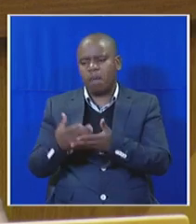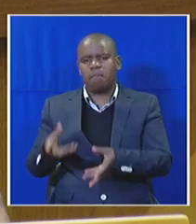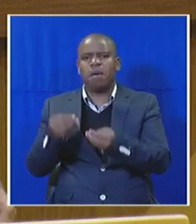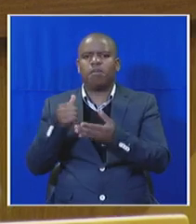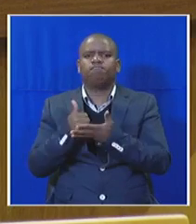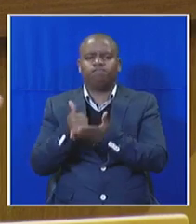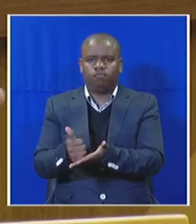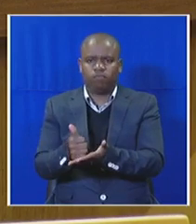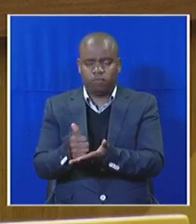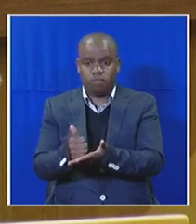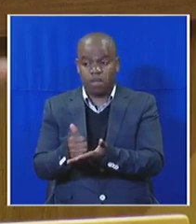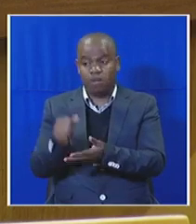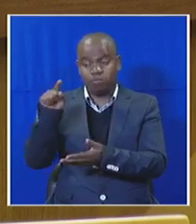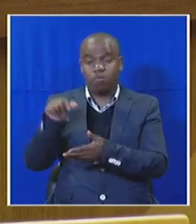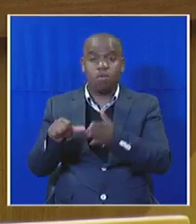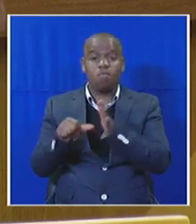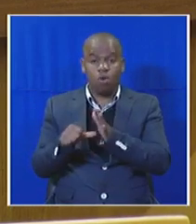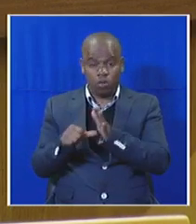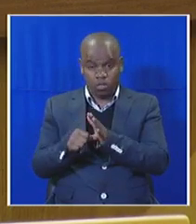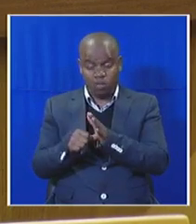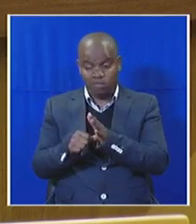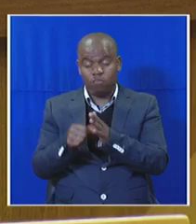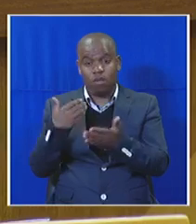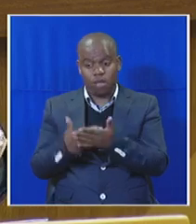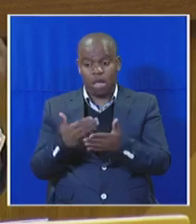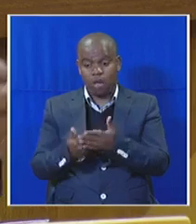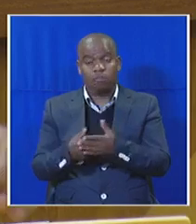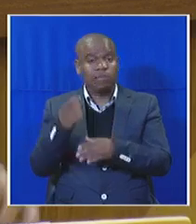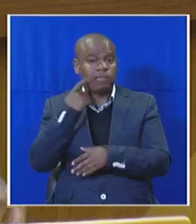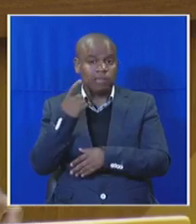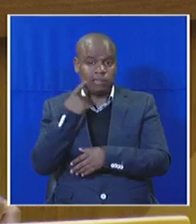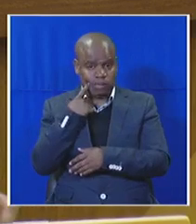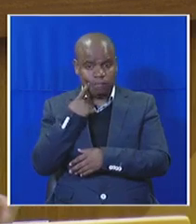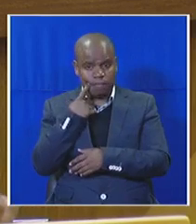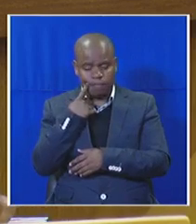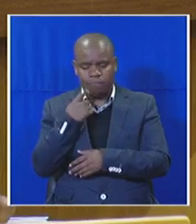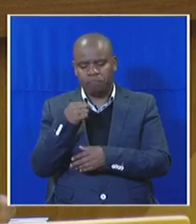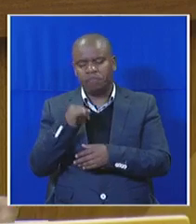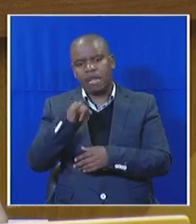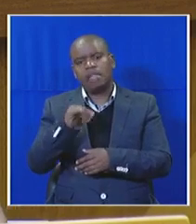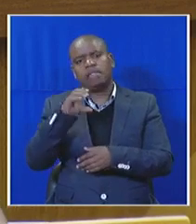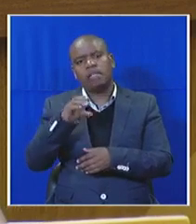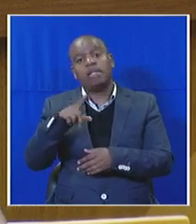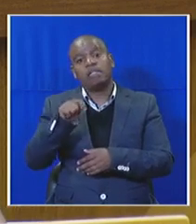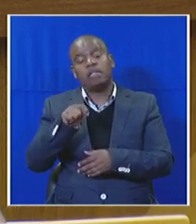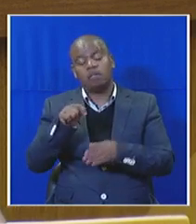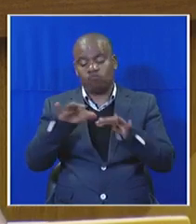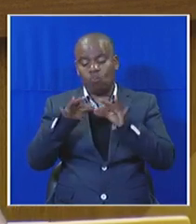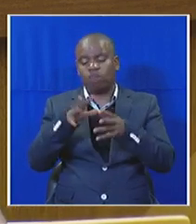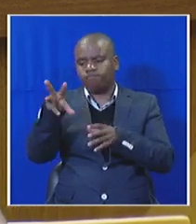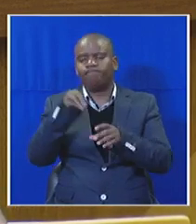nabo bakwazi ukuthi bangene kulomshungu okusebenza ngendlela yanamhlanje. Kusho ukuthi ke noma